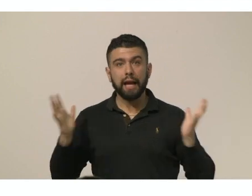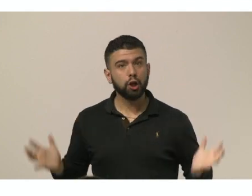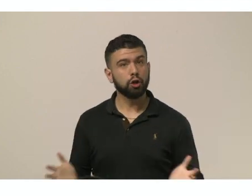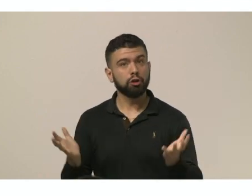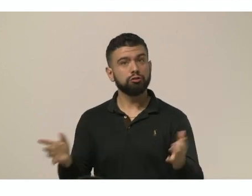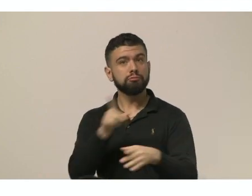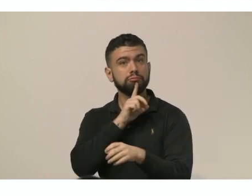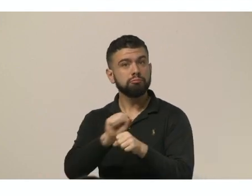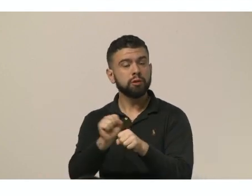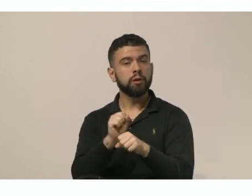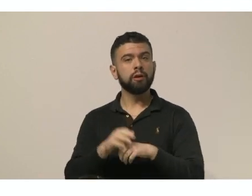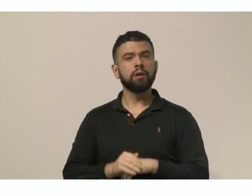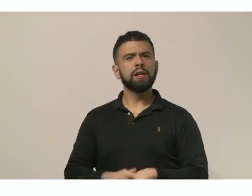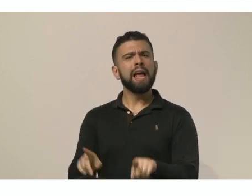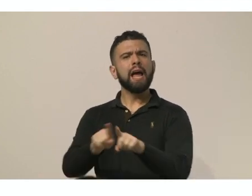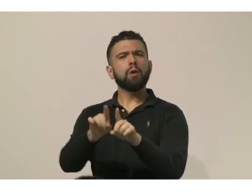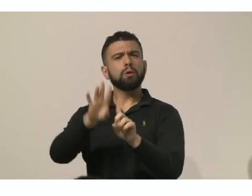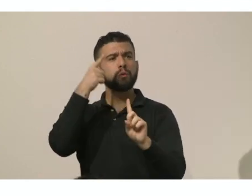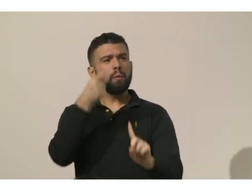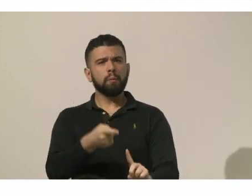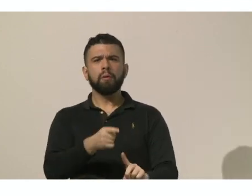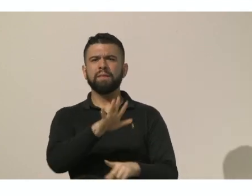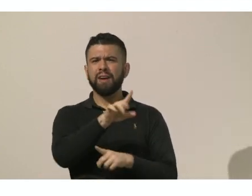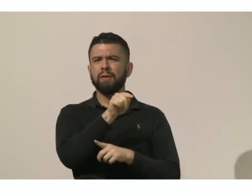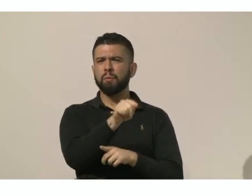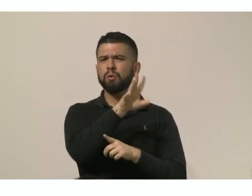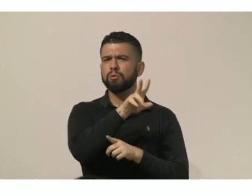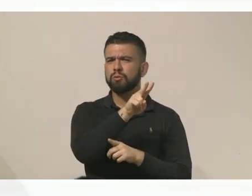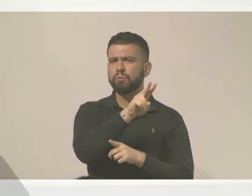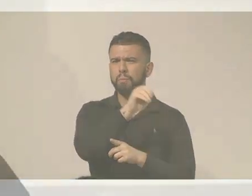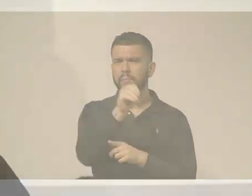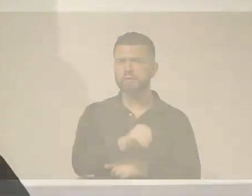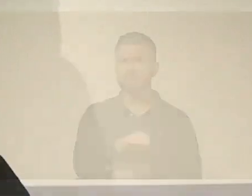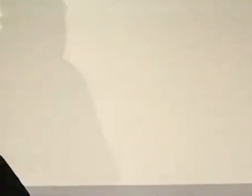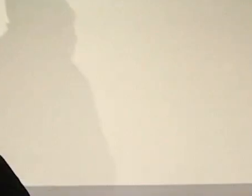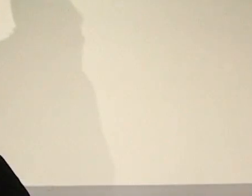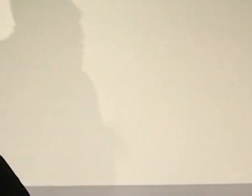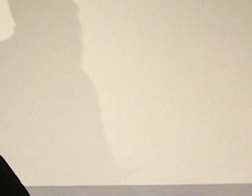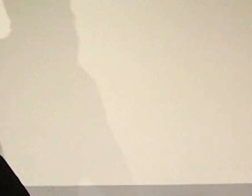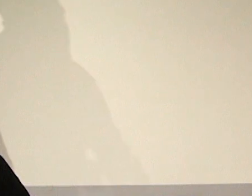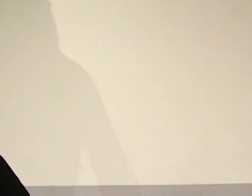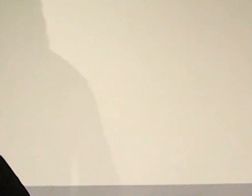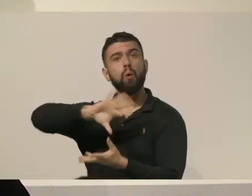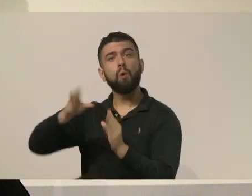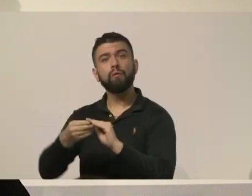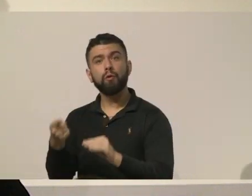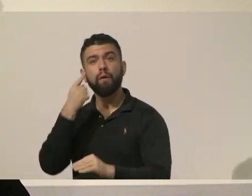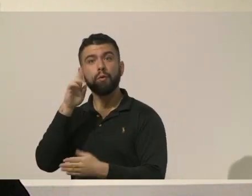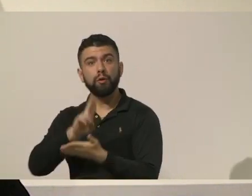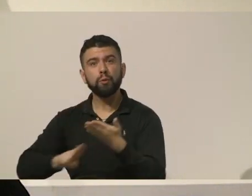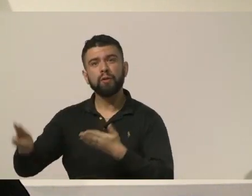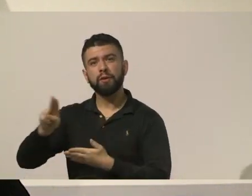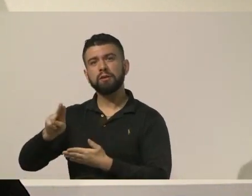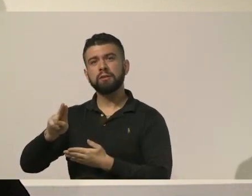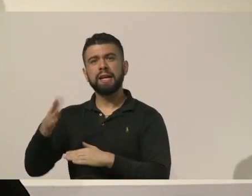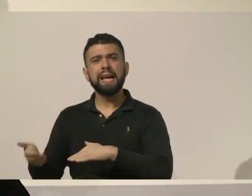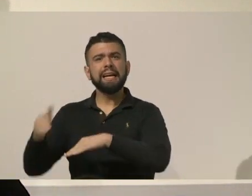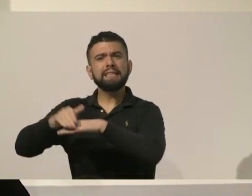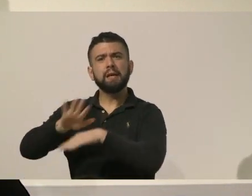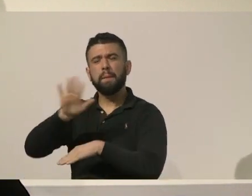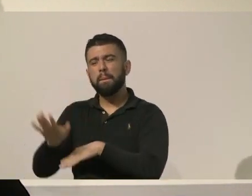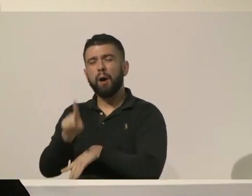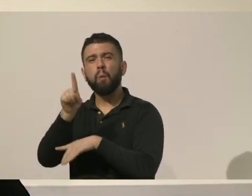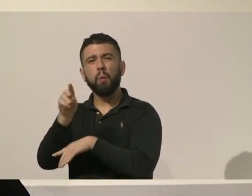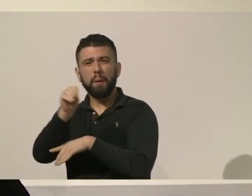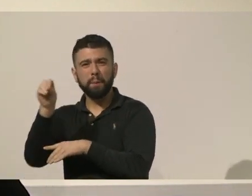And I would also just point out that while we're up 5.2%, the university overall is up about 1%. President Adams mentioned that the senior colleges